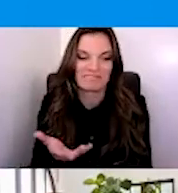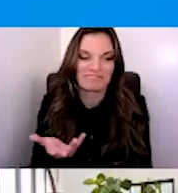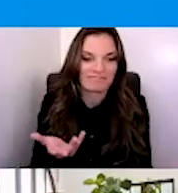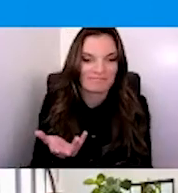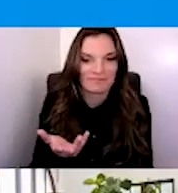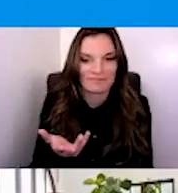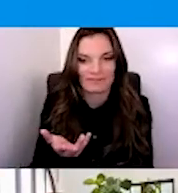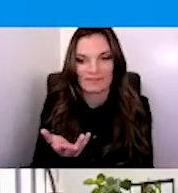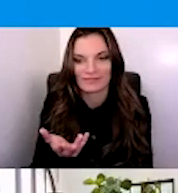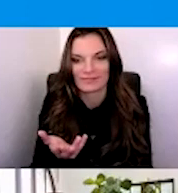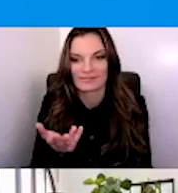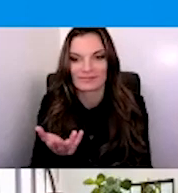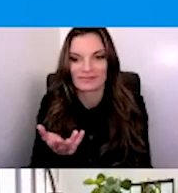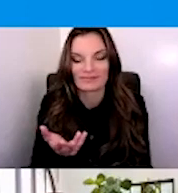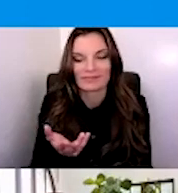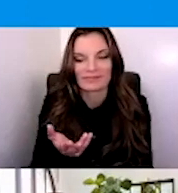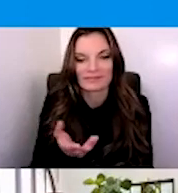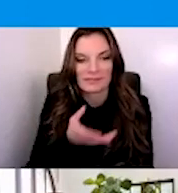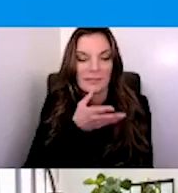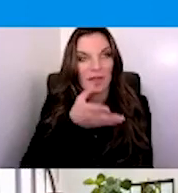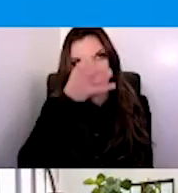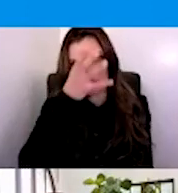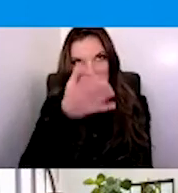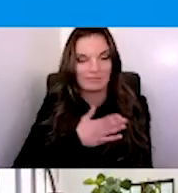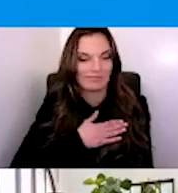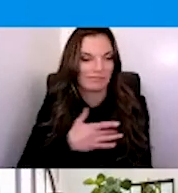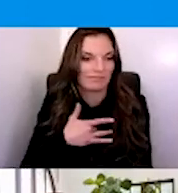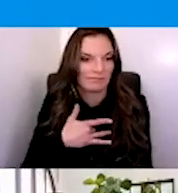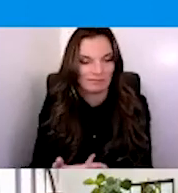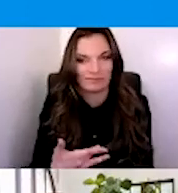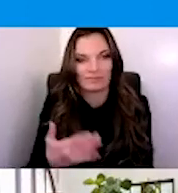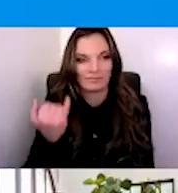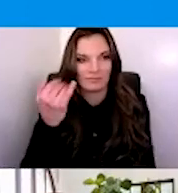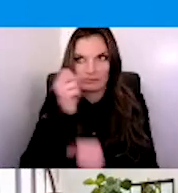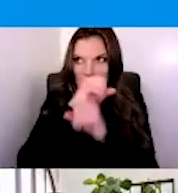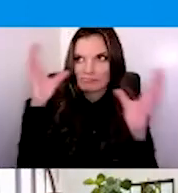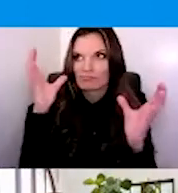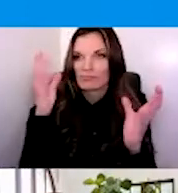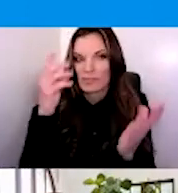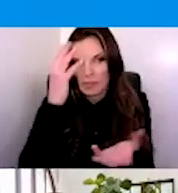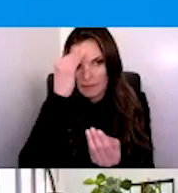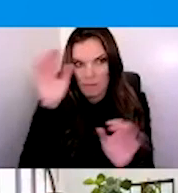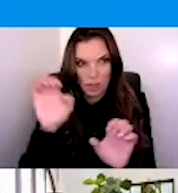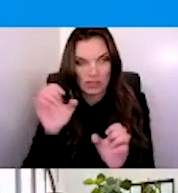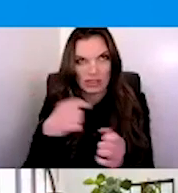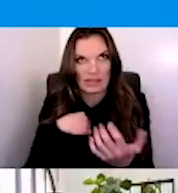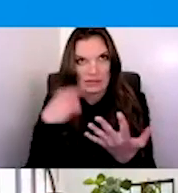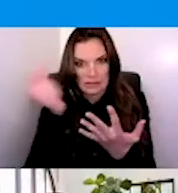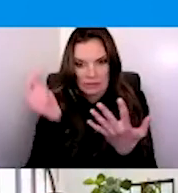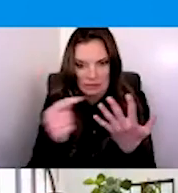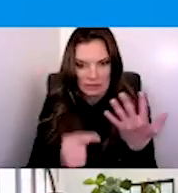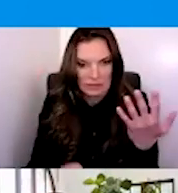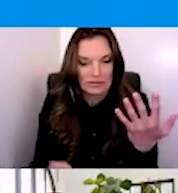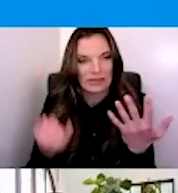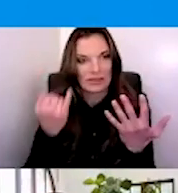any parent probably has when they think about all the things that you would want to remember and have in place if an emergency